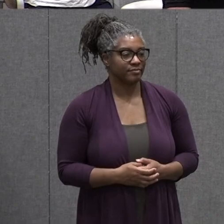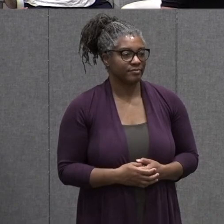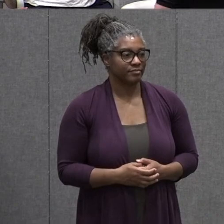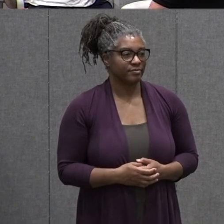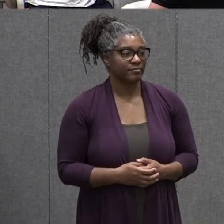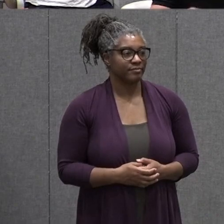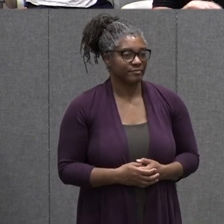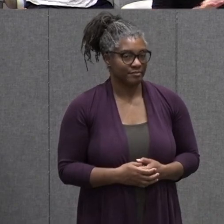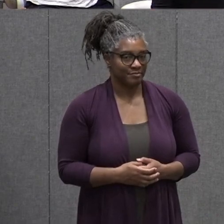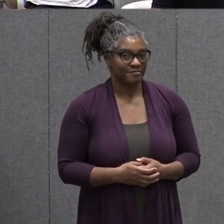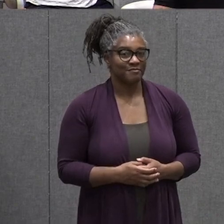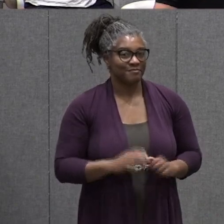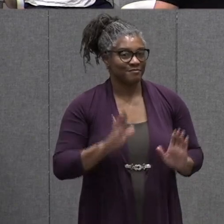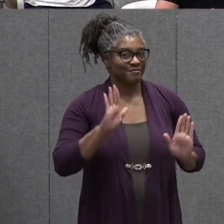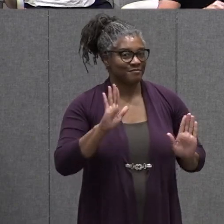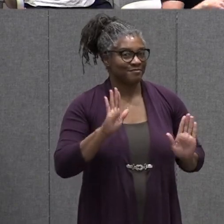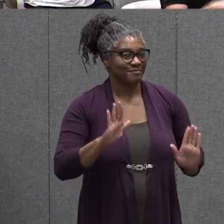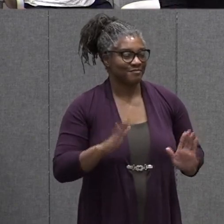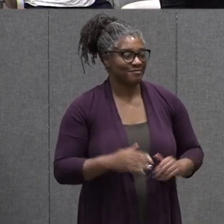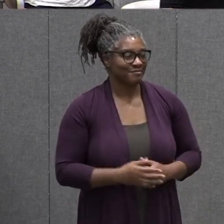That sounds great.